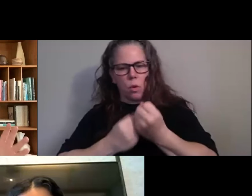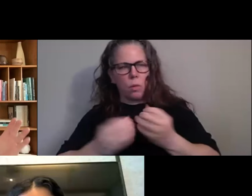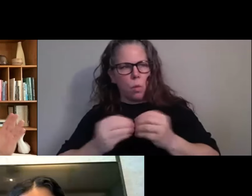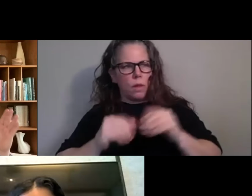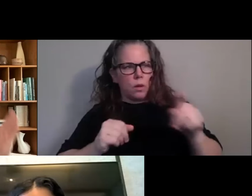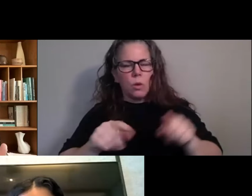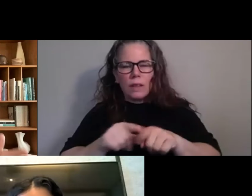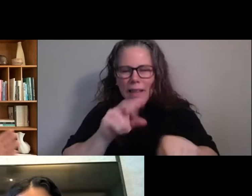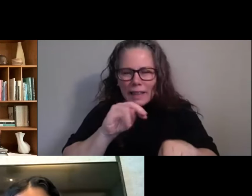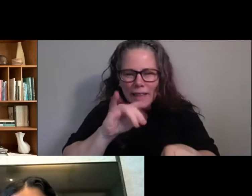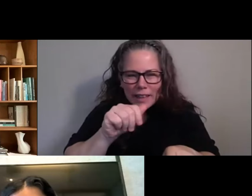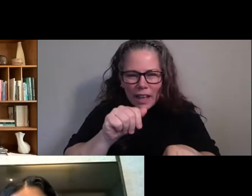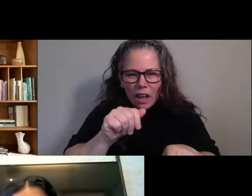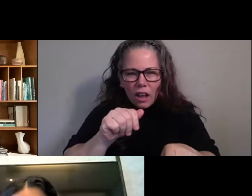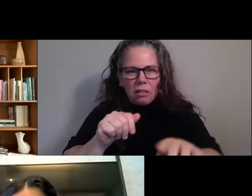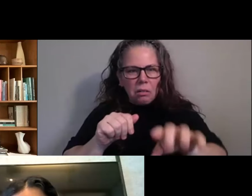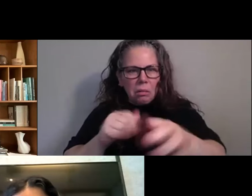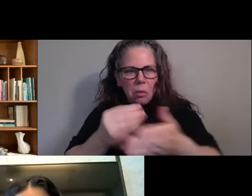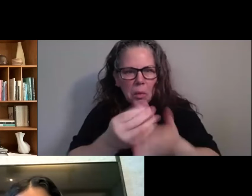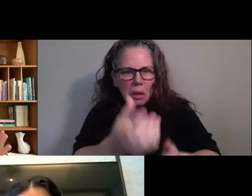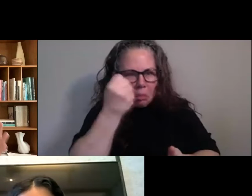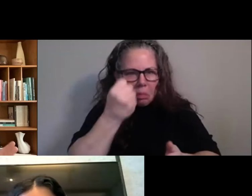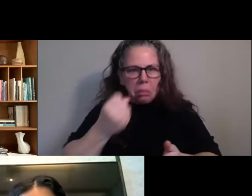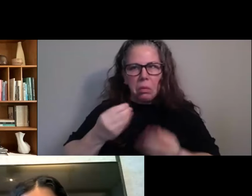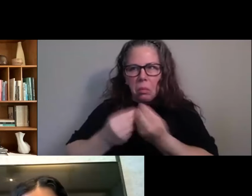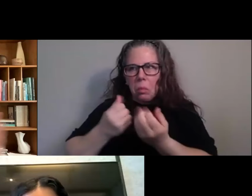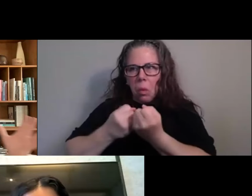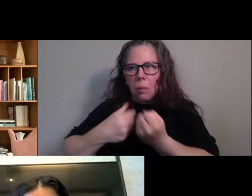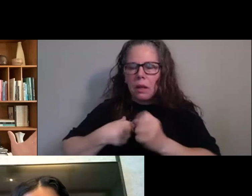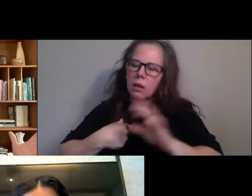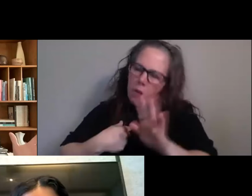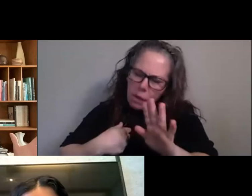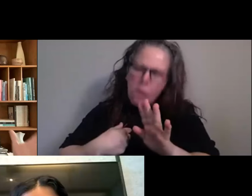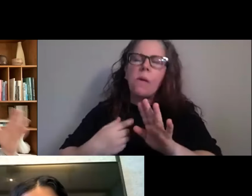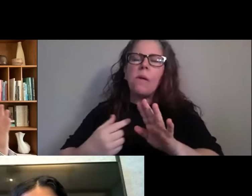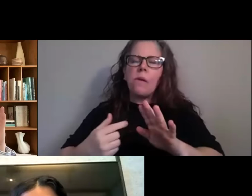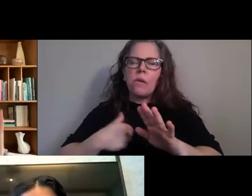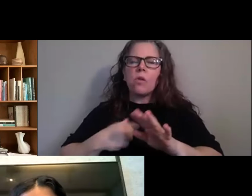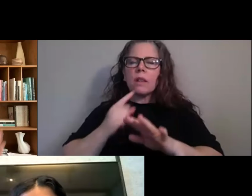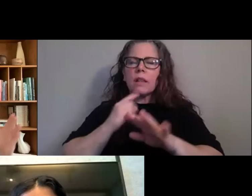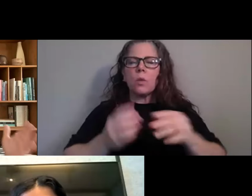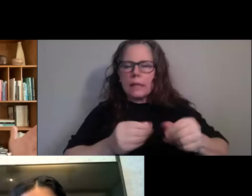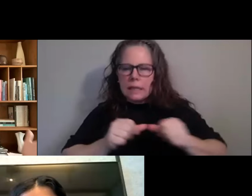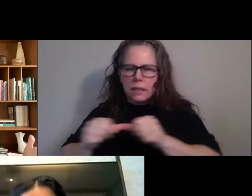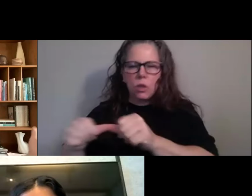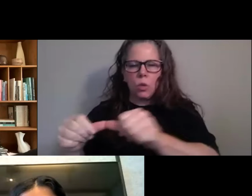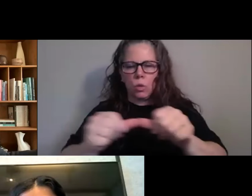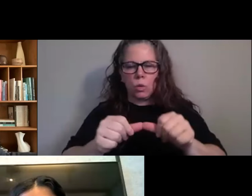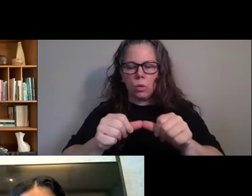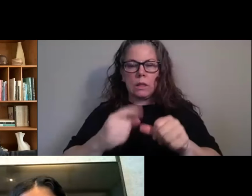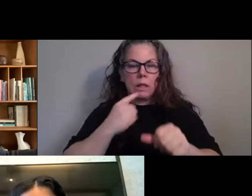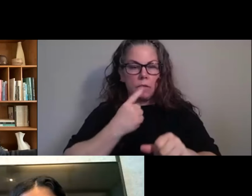the opposite. We want to, even though we have different amendments, we always say we're a continuum of services. If there is one break in